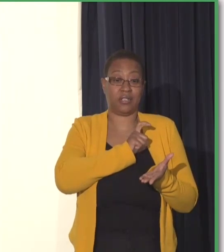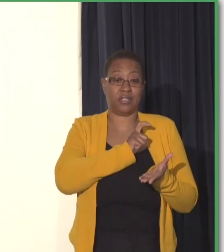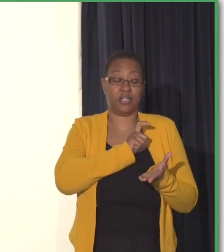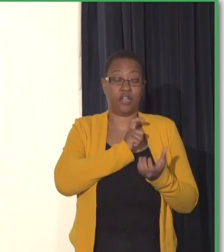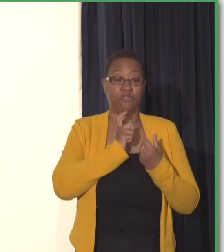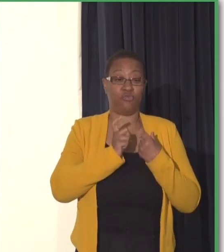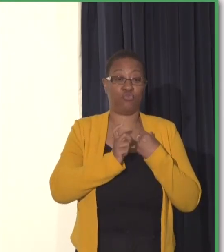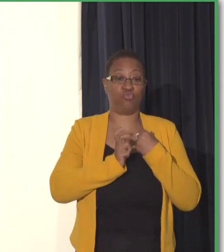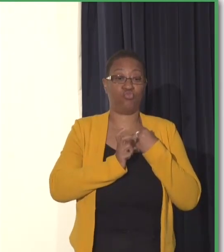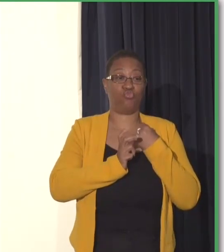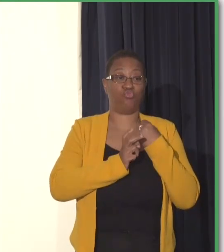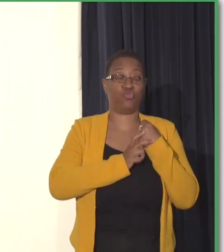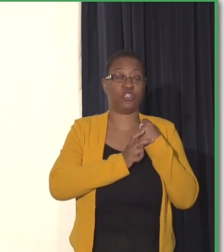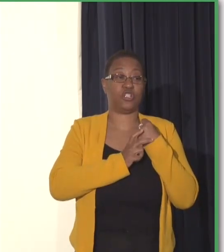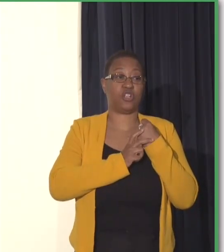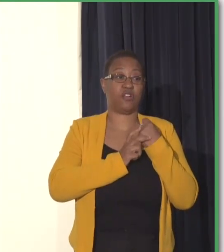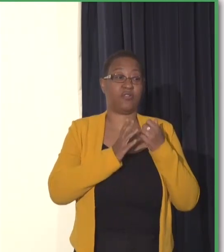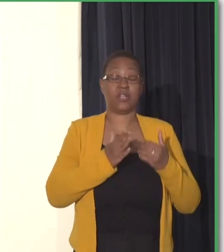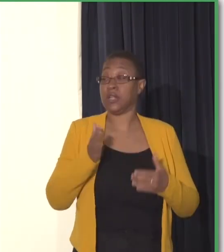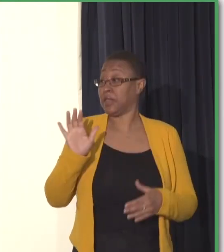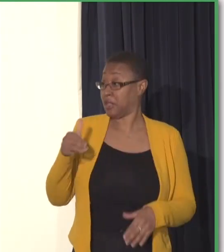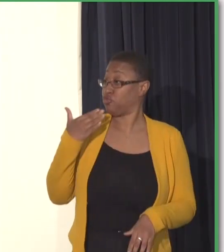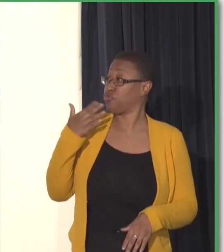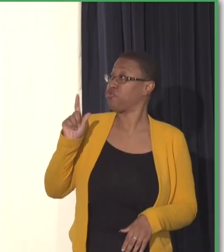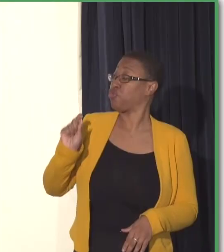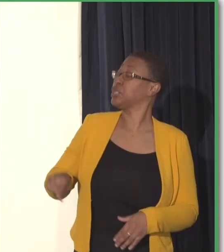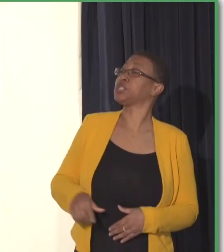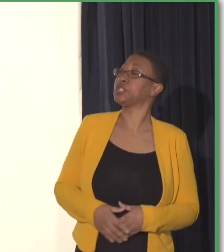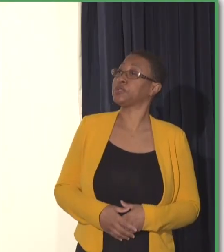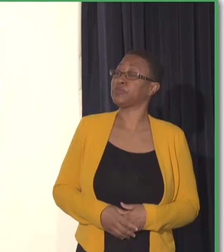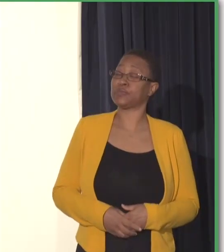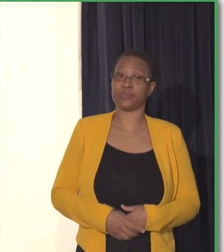reservists? That's a good question.